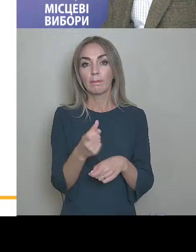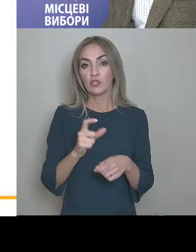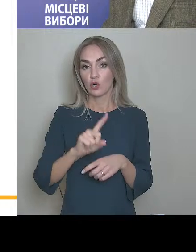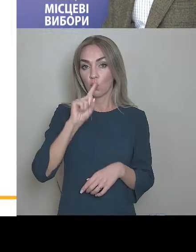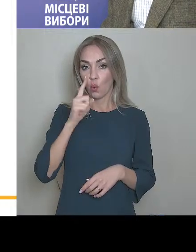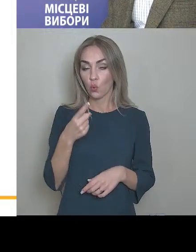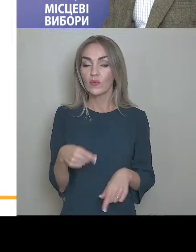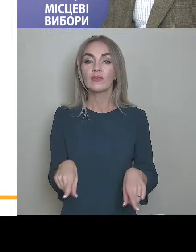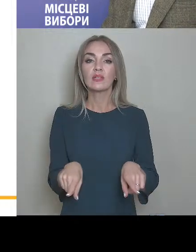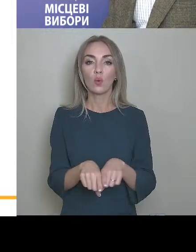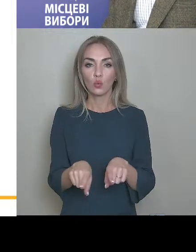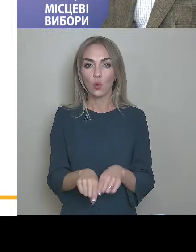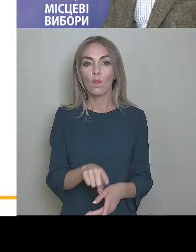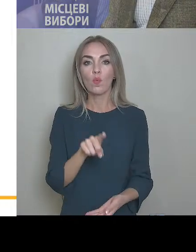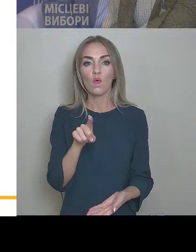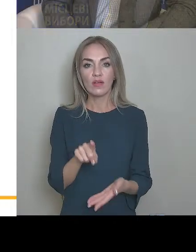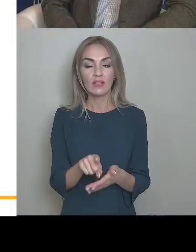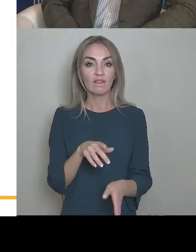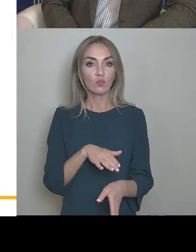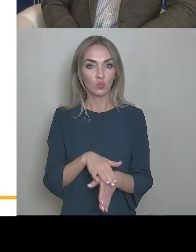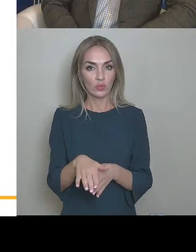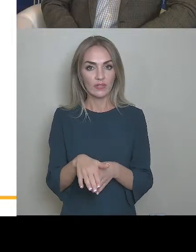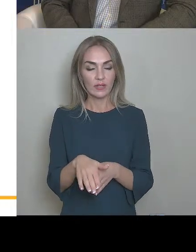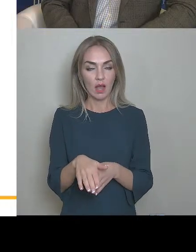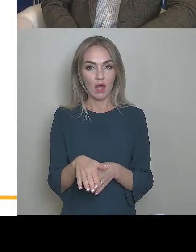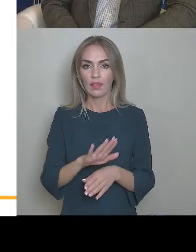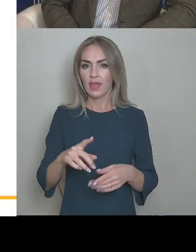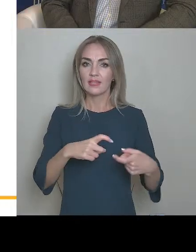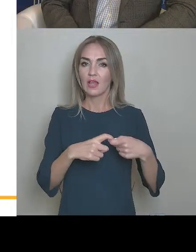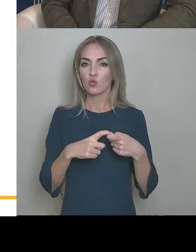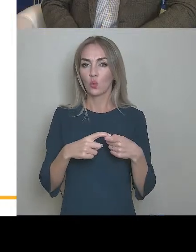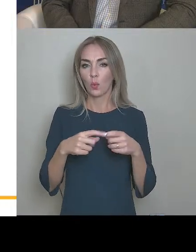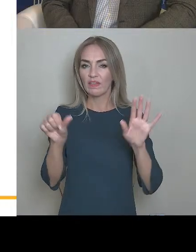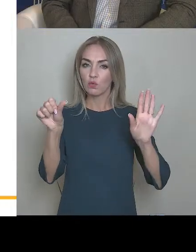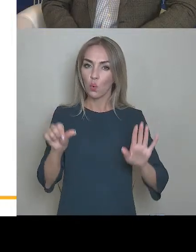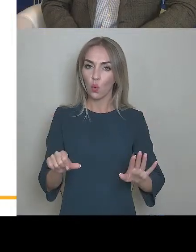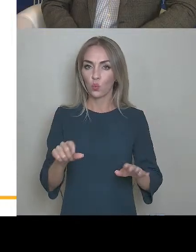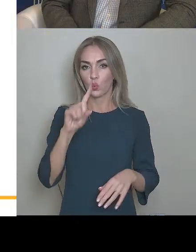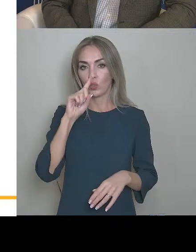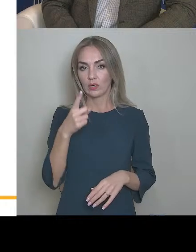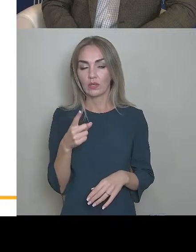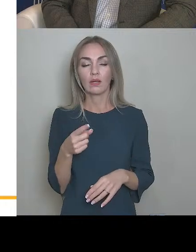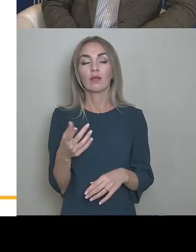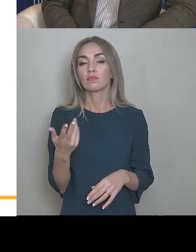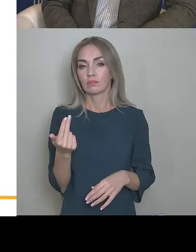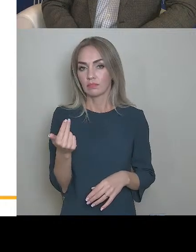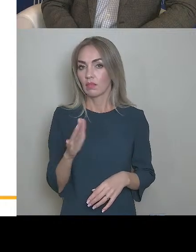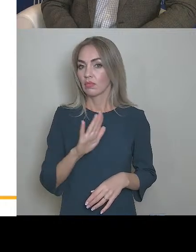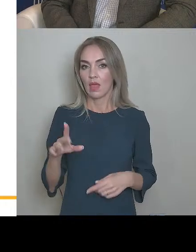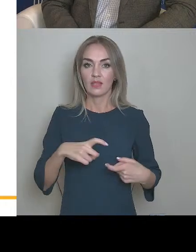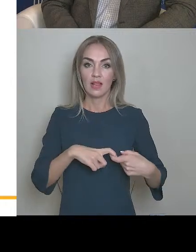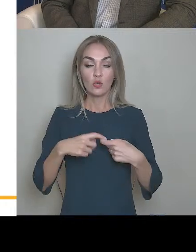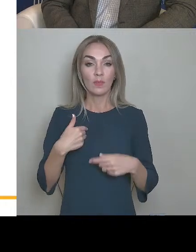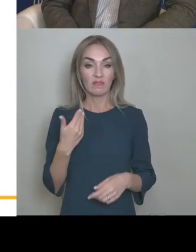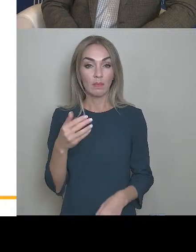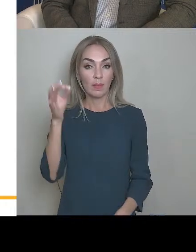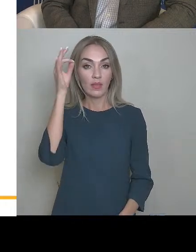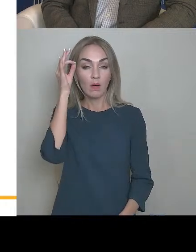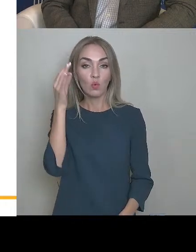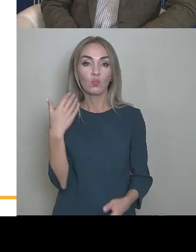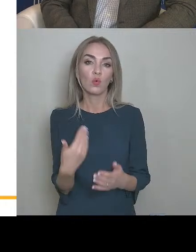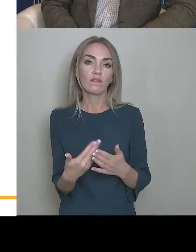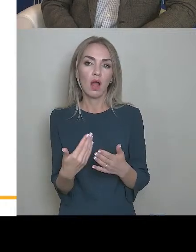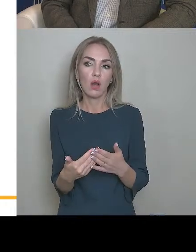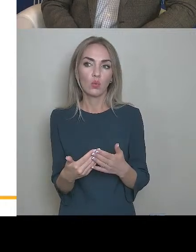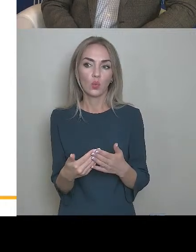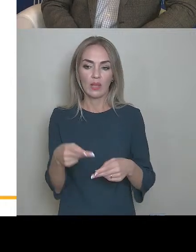elections have taken place quite recently, a little bit more than 12 months ago, like 6 months ago, 12 months ago, it doesn't matter. But nevertheless, the